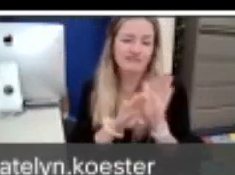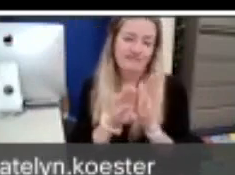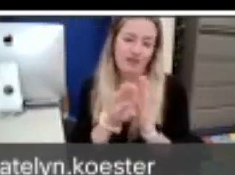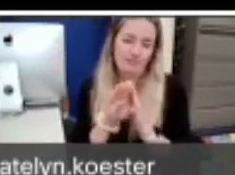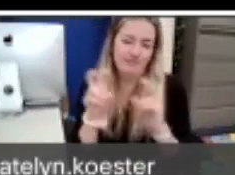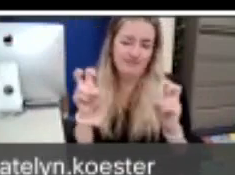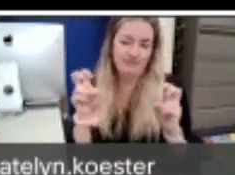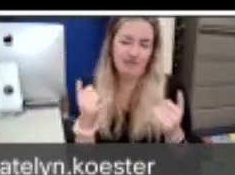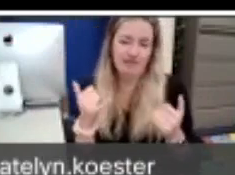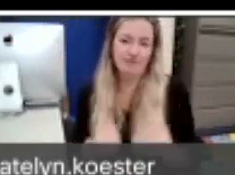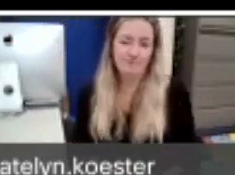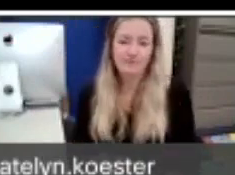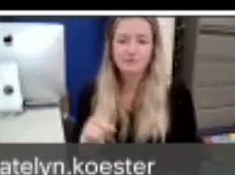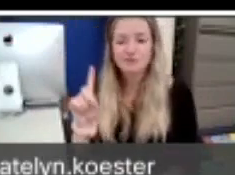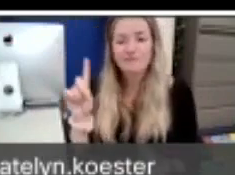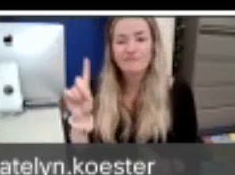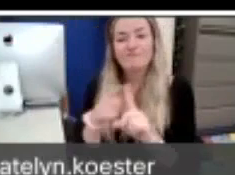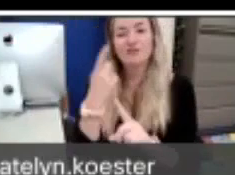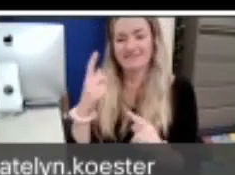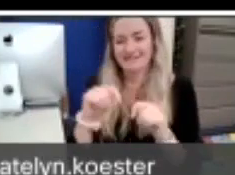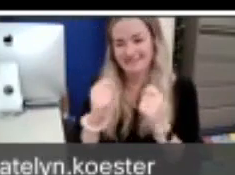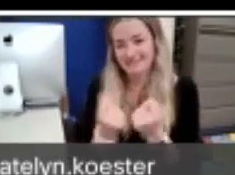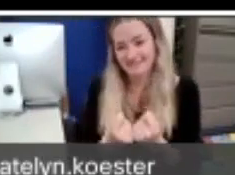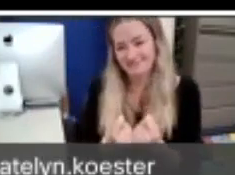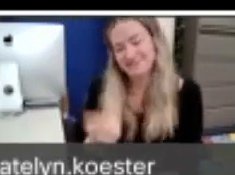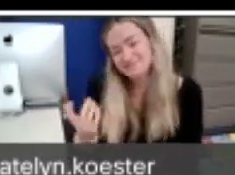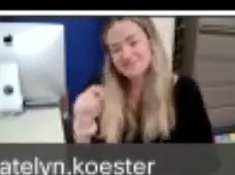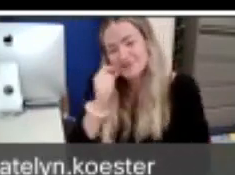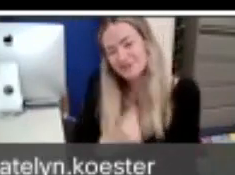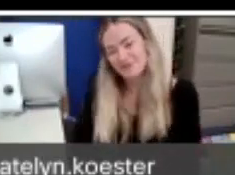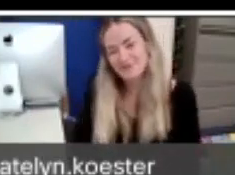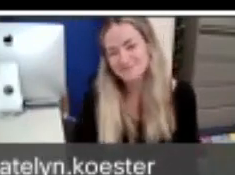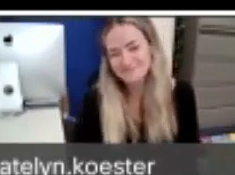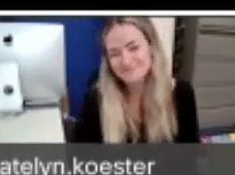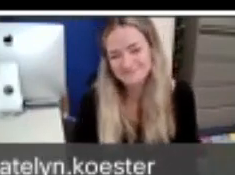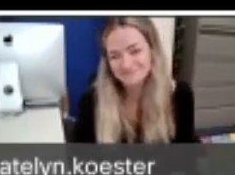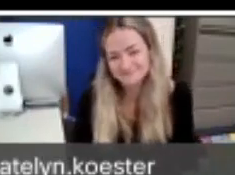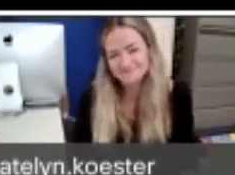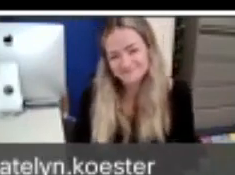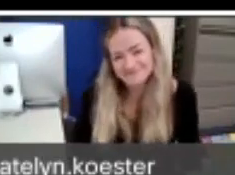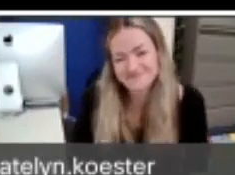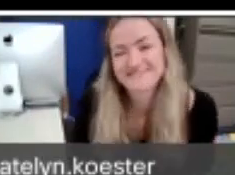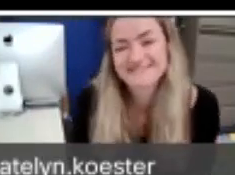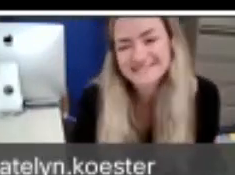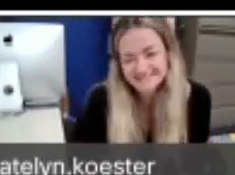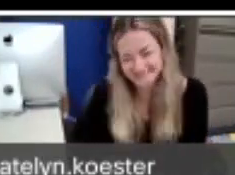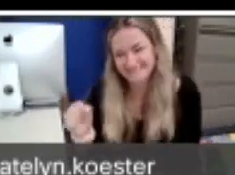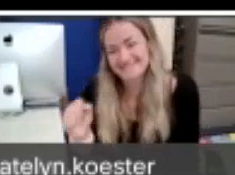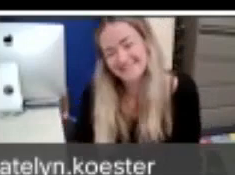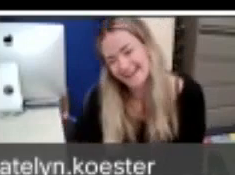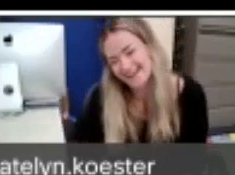The women's deaf team is still kind of developing, quote unquote, right now, where we were the first team. So it's pretty